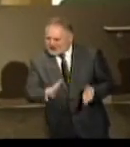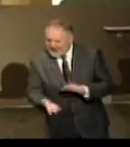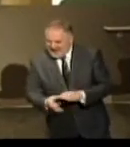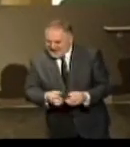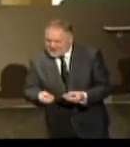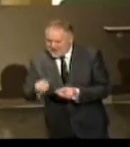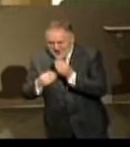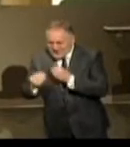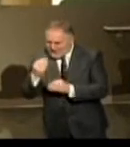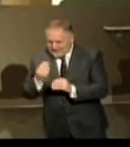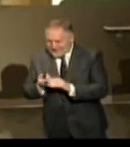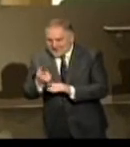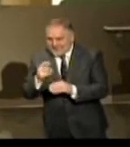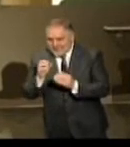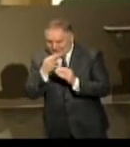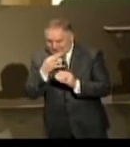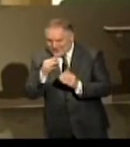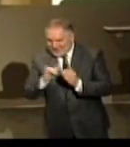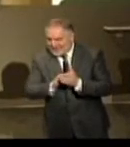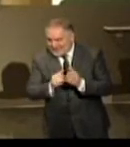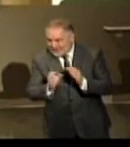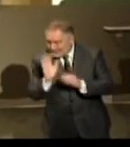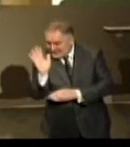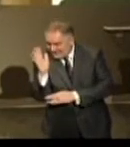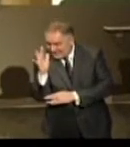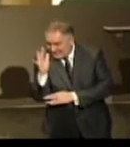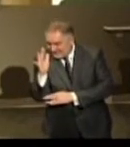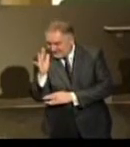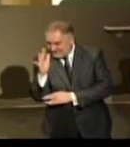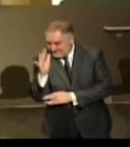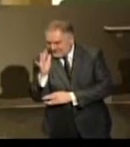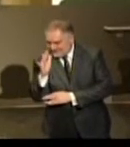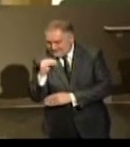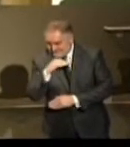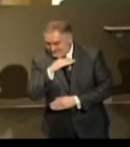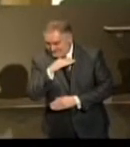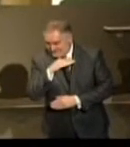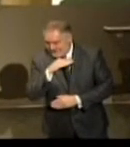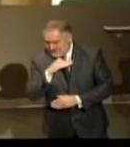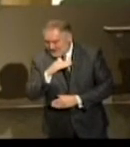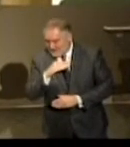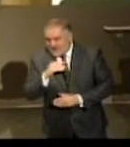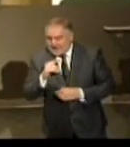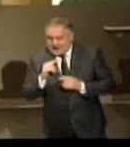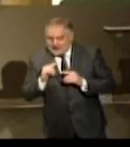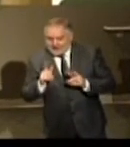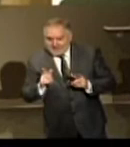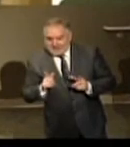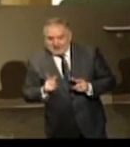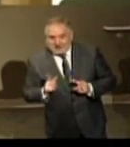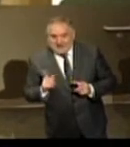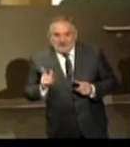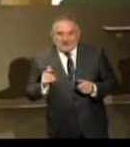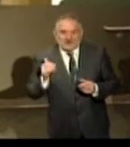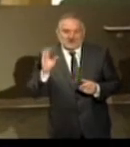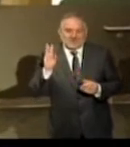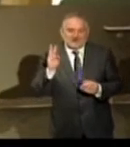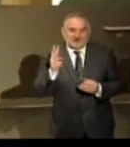tree, when God had said that you would. And can I tell you, from those 6,000 years